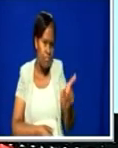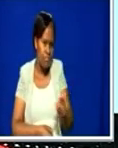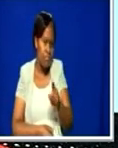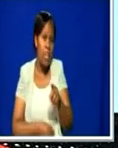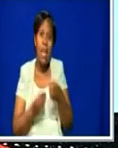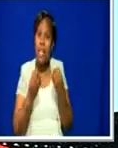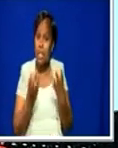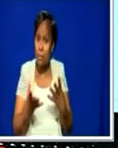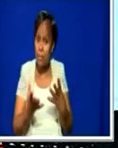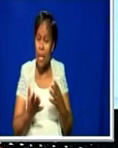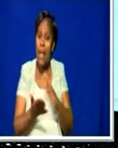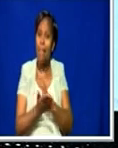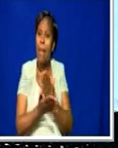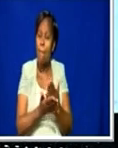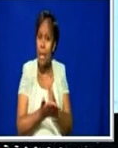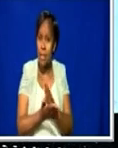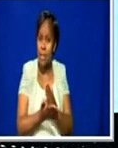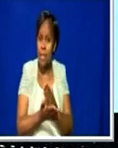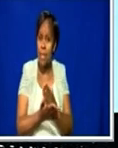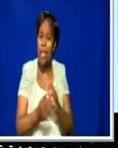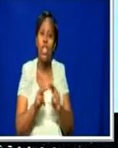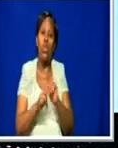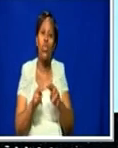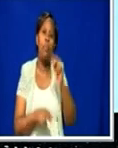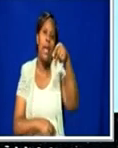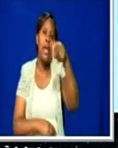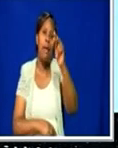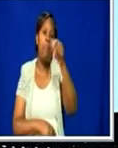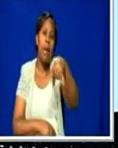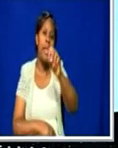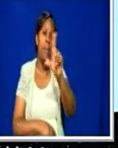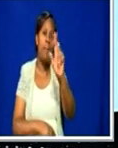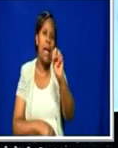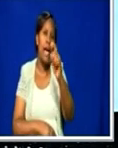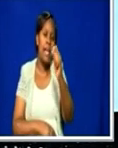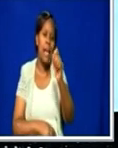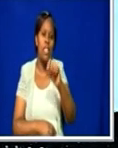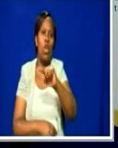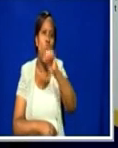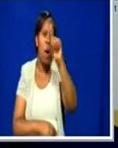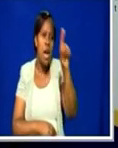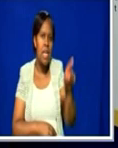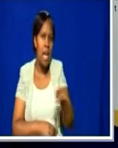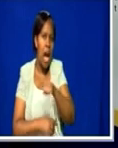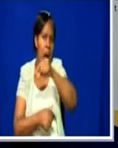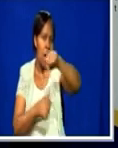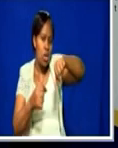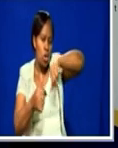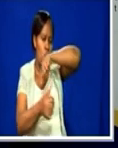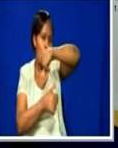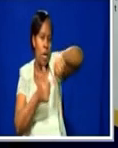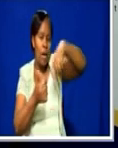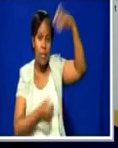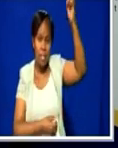simply the paths The that paths. are taken by the planets Uh-huh. to go round. Yes. As they revolve around the sun. Sawa. So that is Mwalimu, what I it think